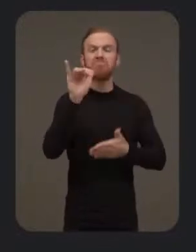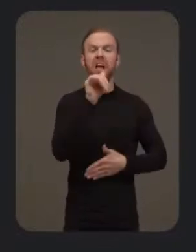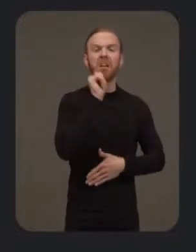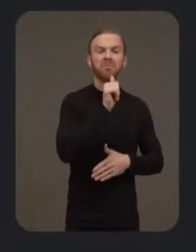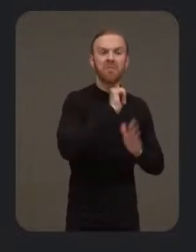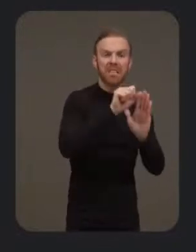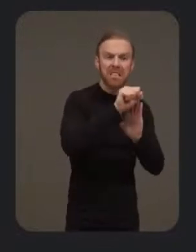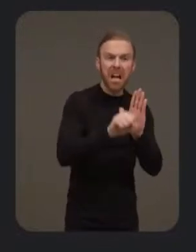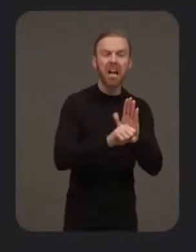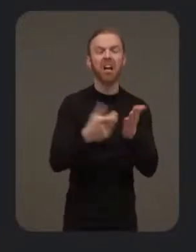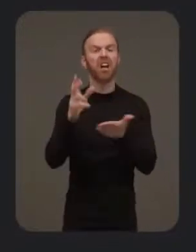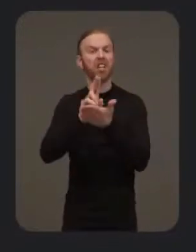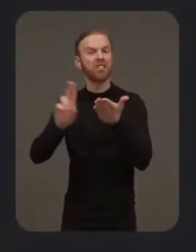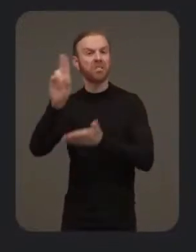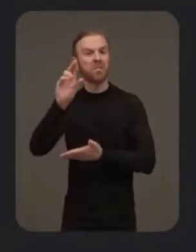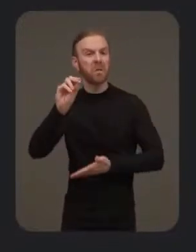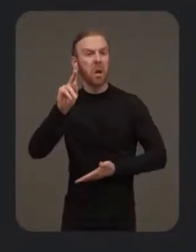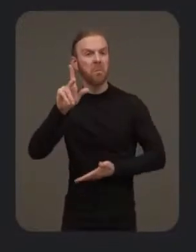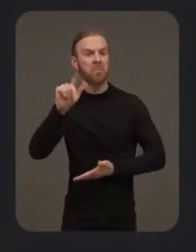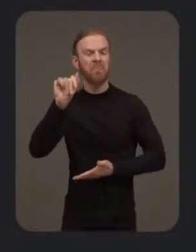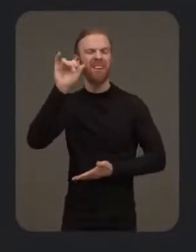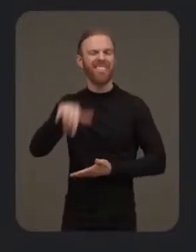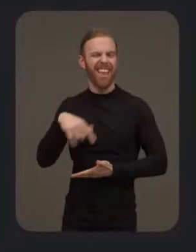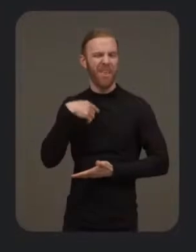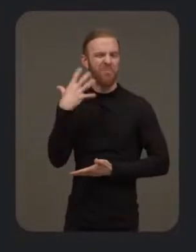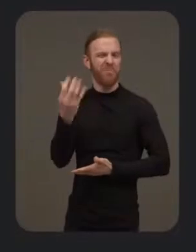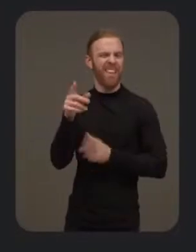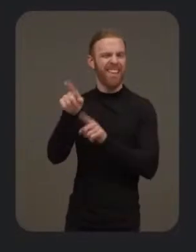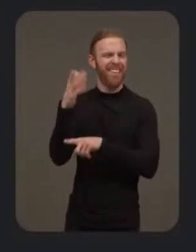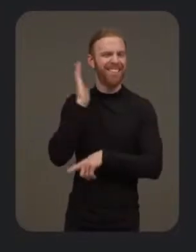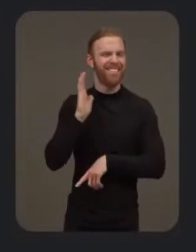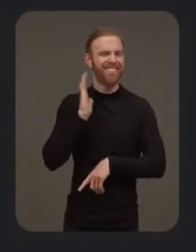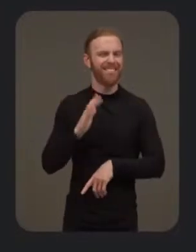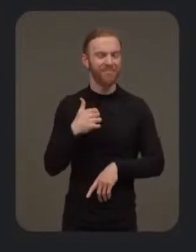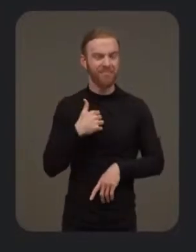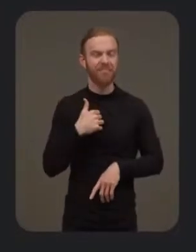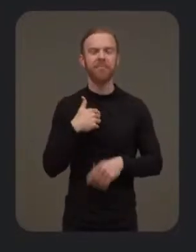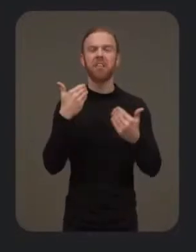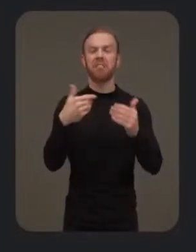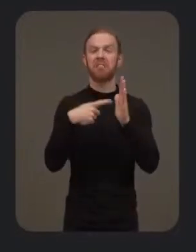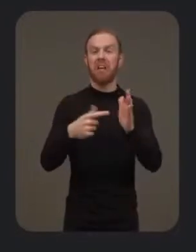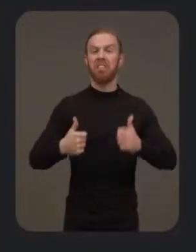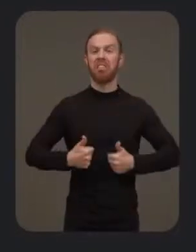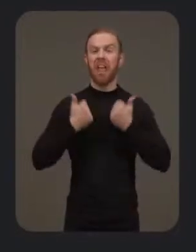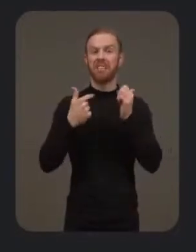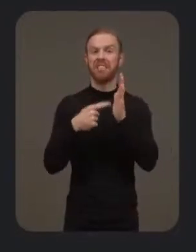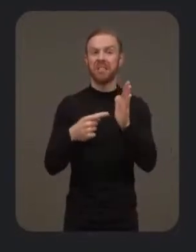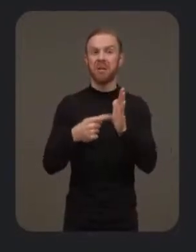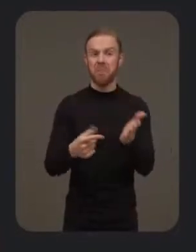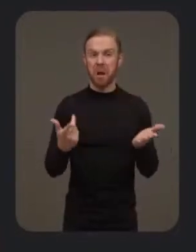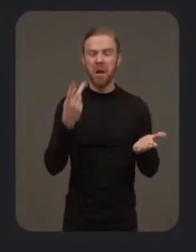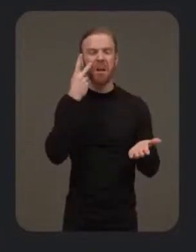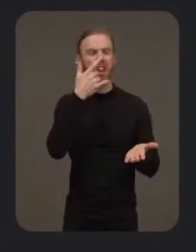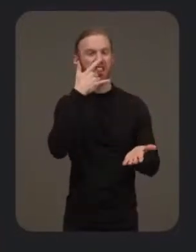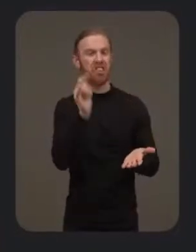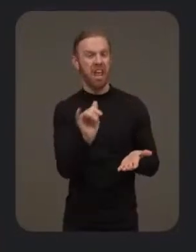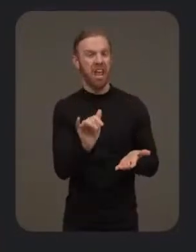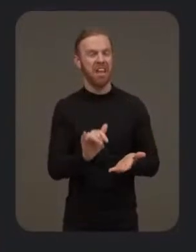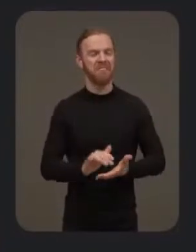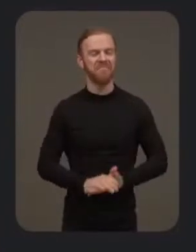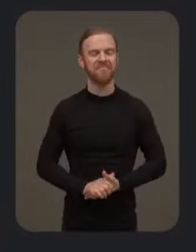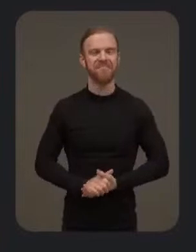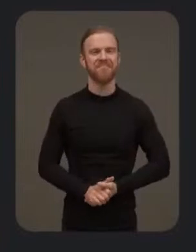Arizona State and the University of Oklahoma, where I went to school. Do you want to see how it works? Let's do a live demo.